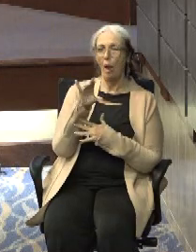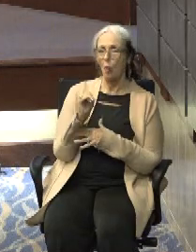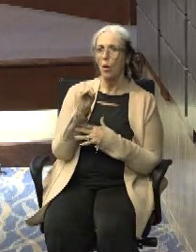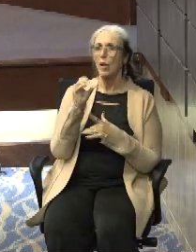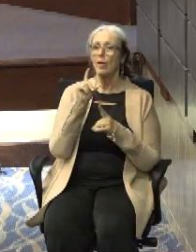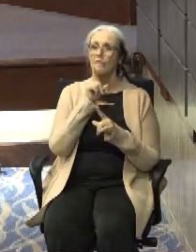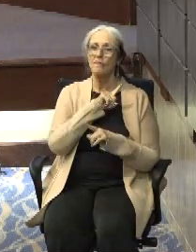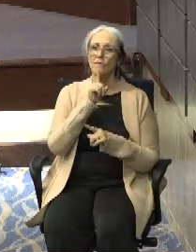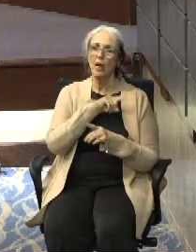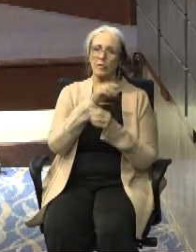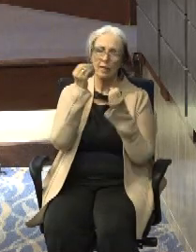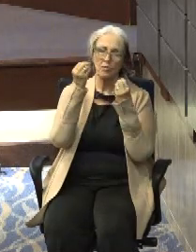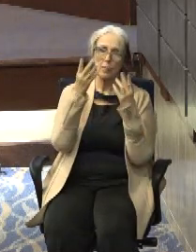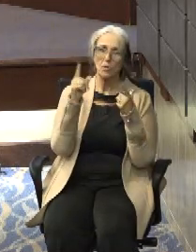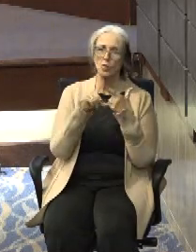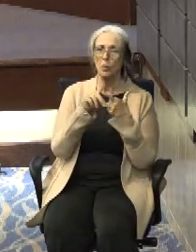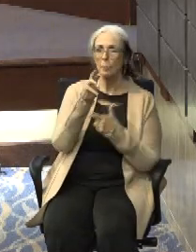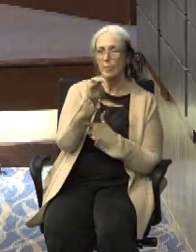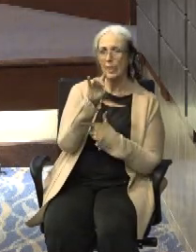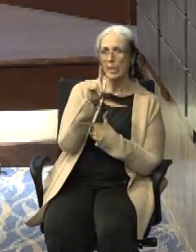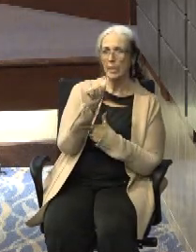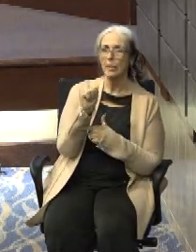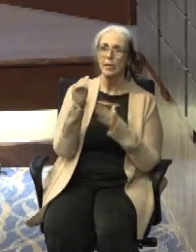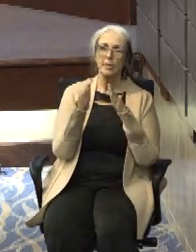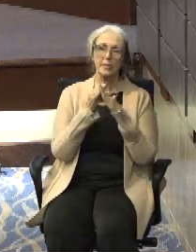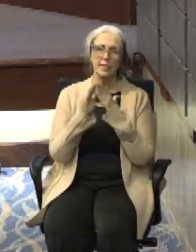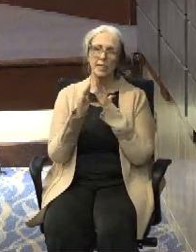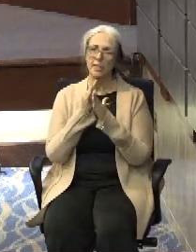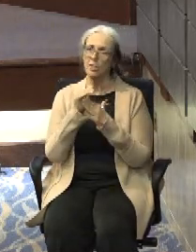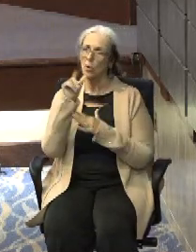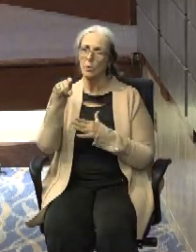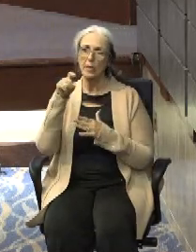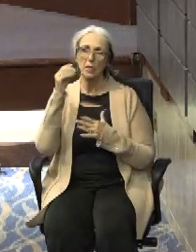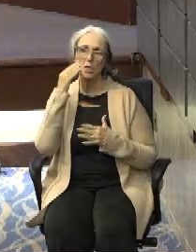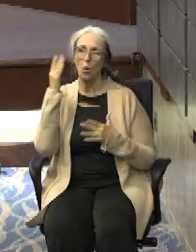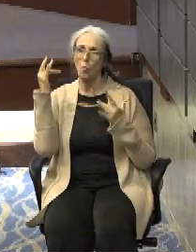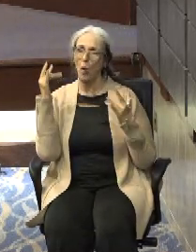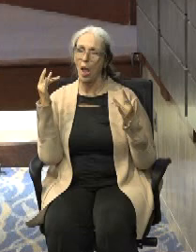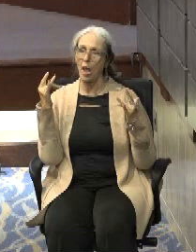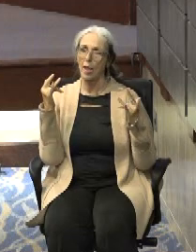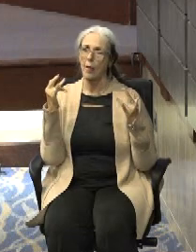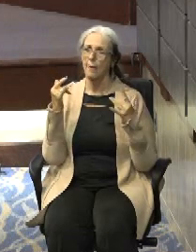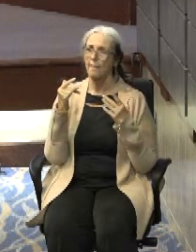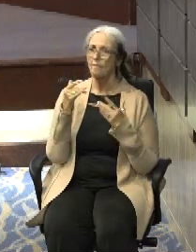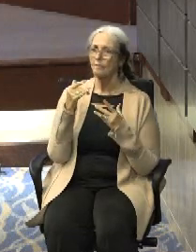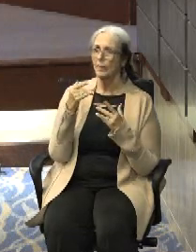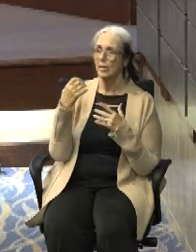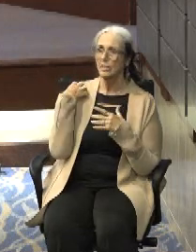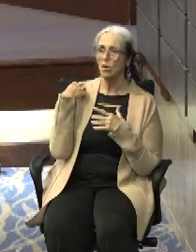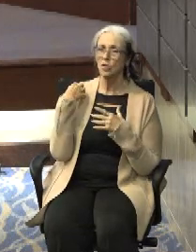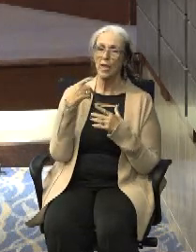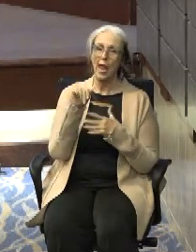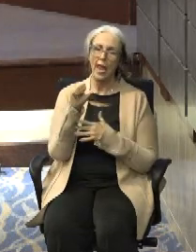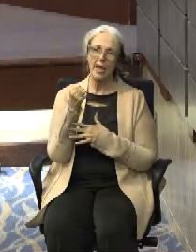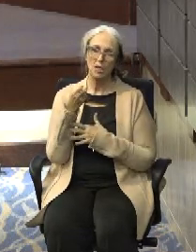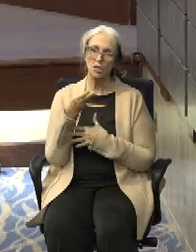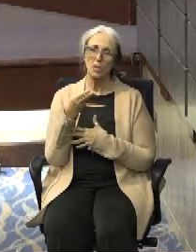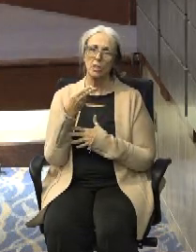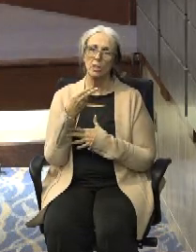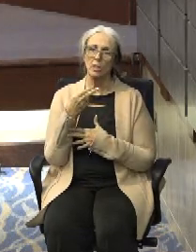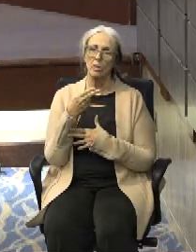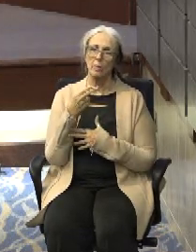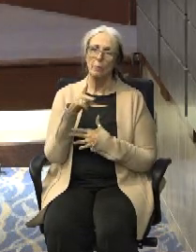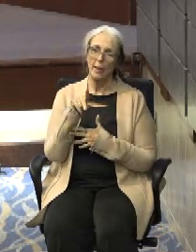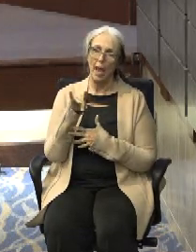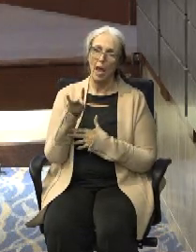false information to the media. Citizens deserve to know why Sergeant Ashworth told